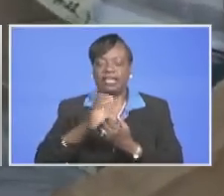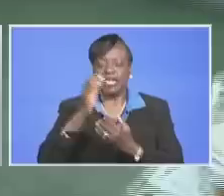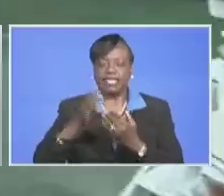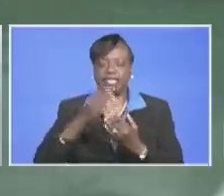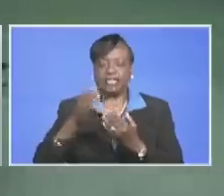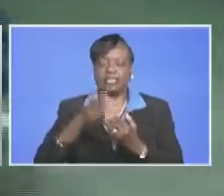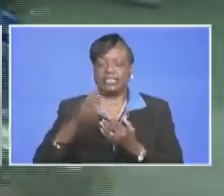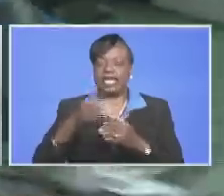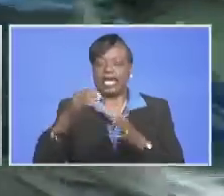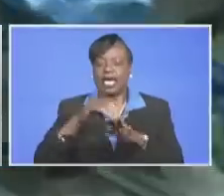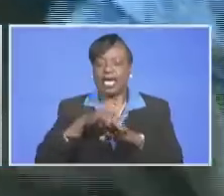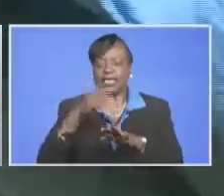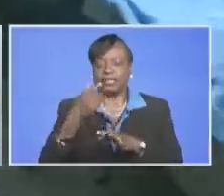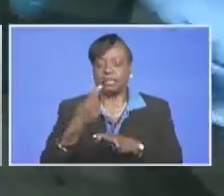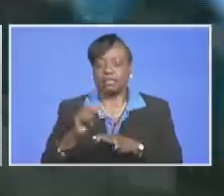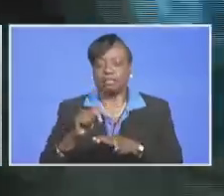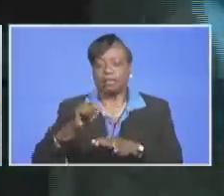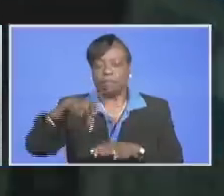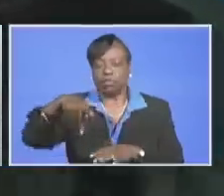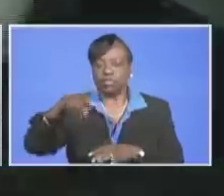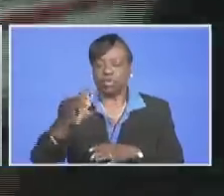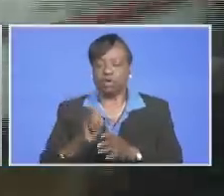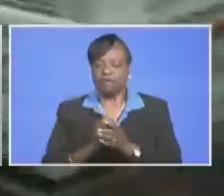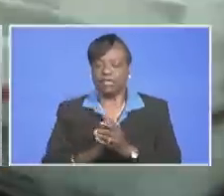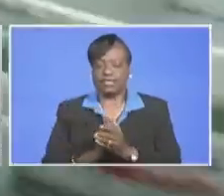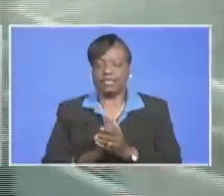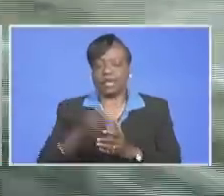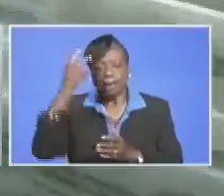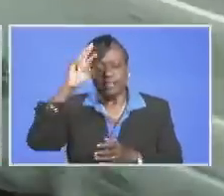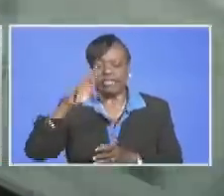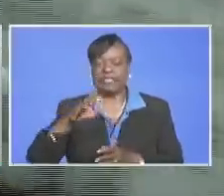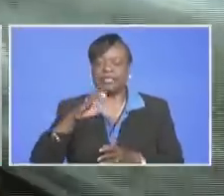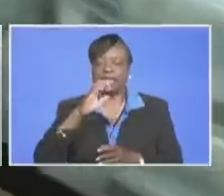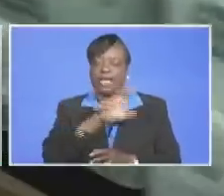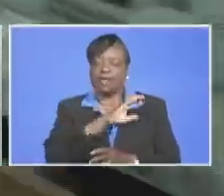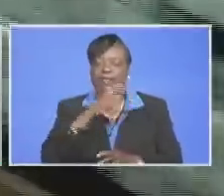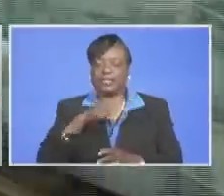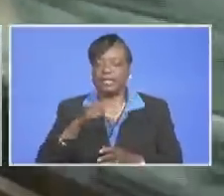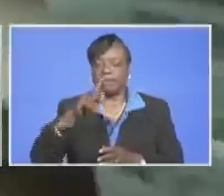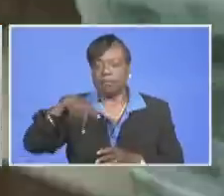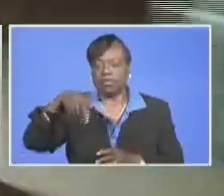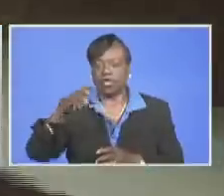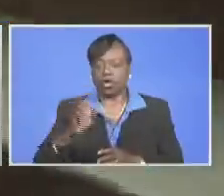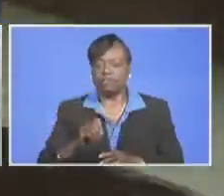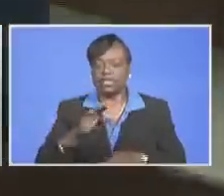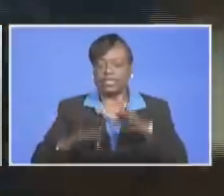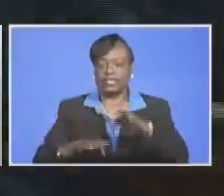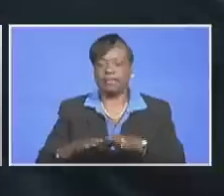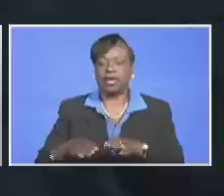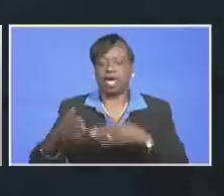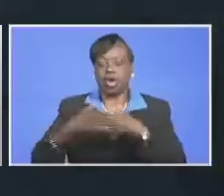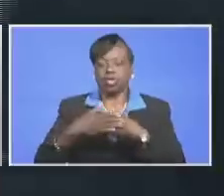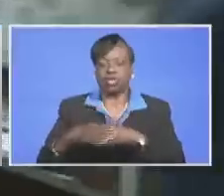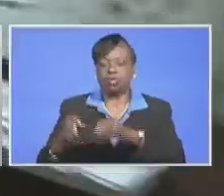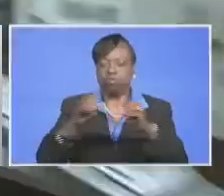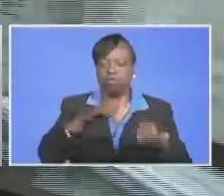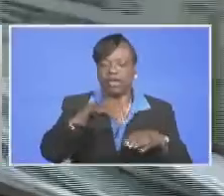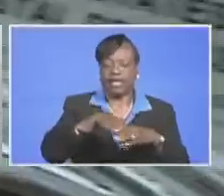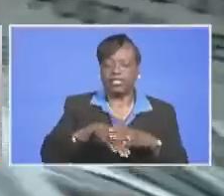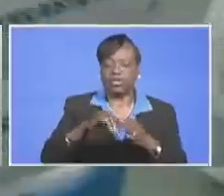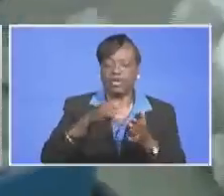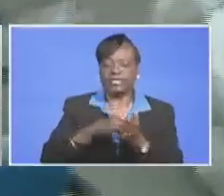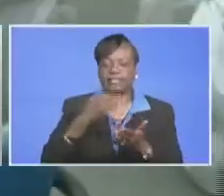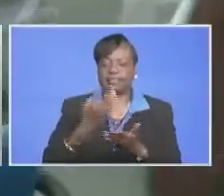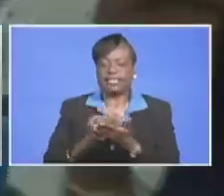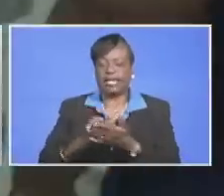East Hill Street building once the office moves. Minister Campbell also announced that the post office is a step closer to moving into its multi-million-dollar